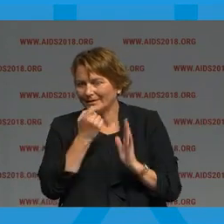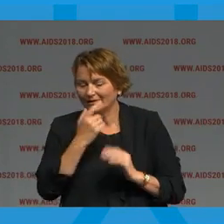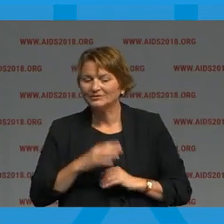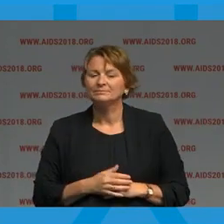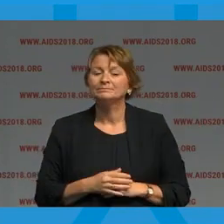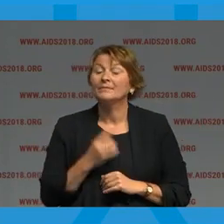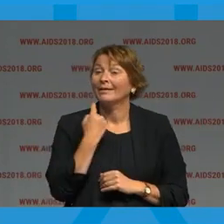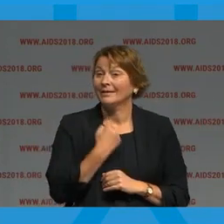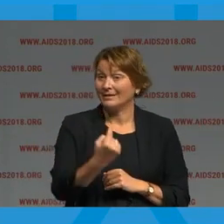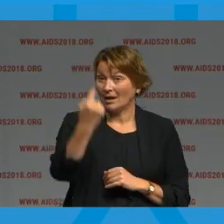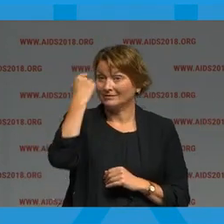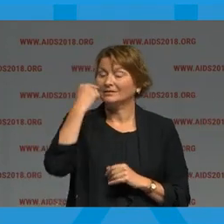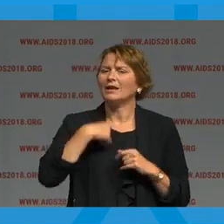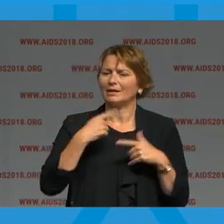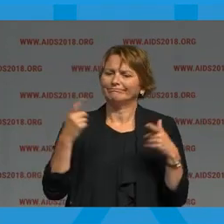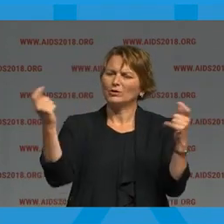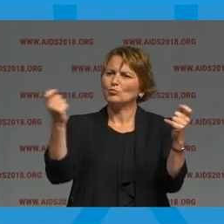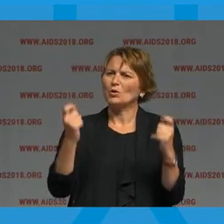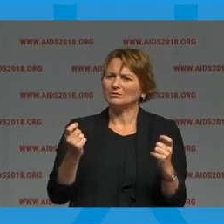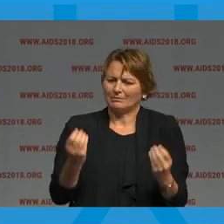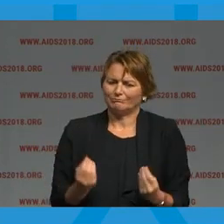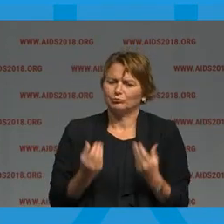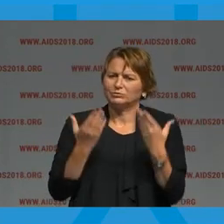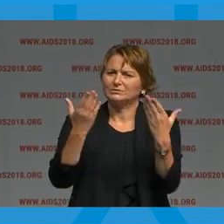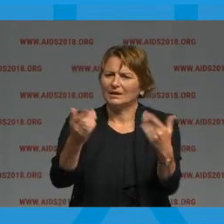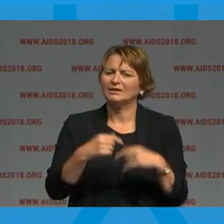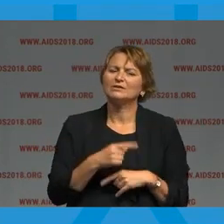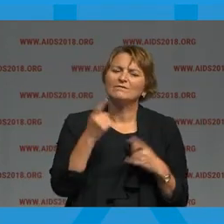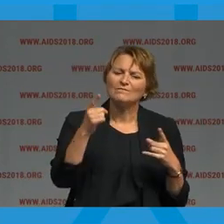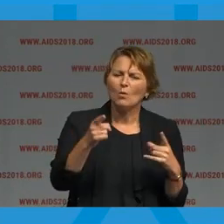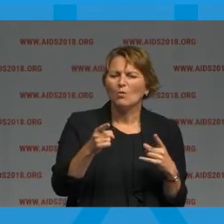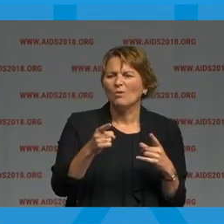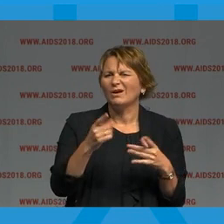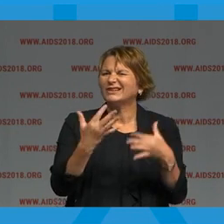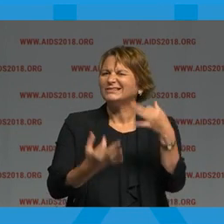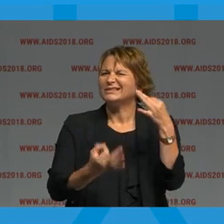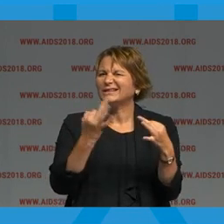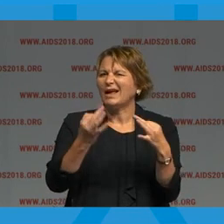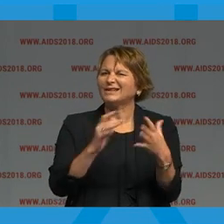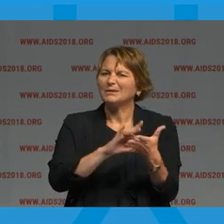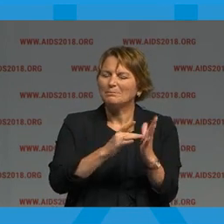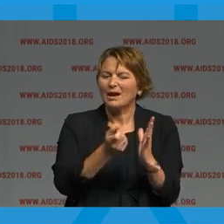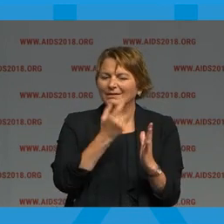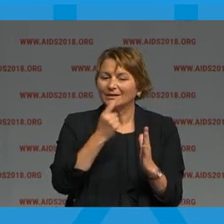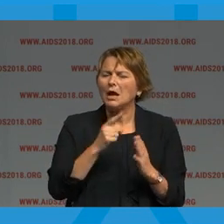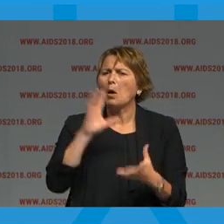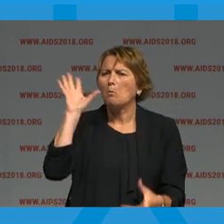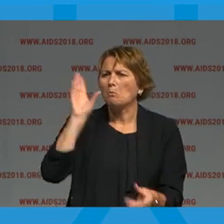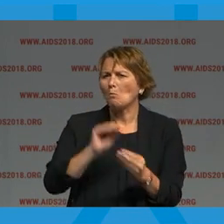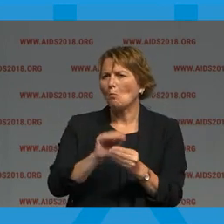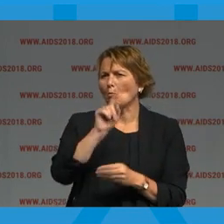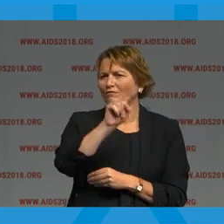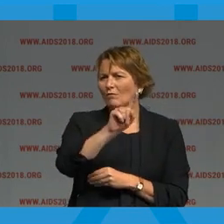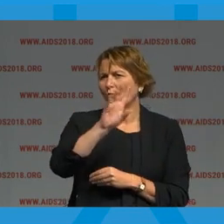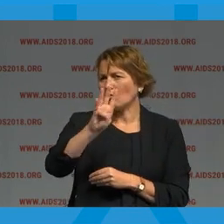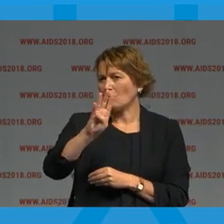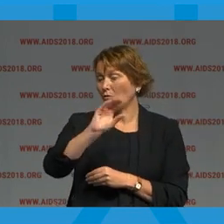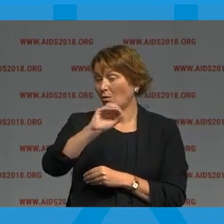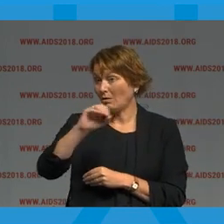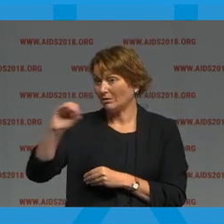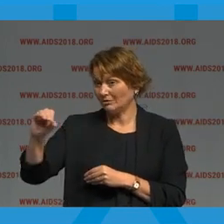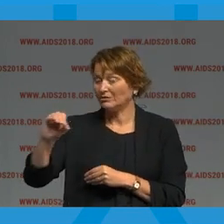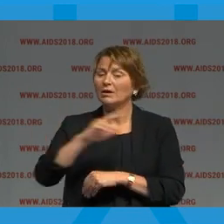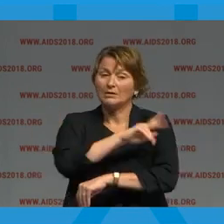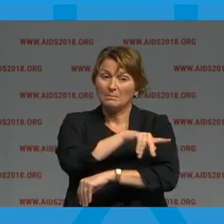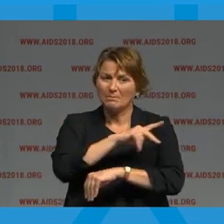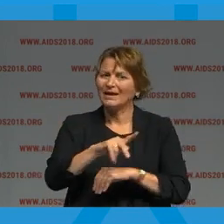to present the results of the Gemini Trials, Gemini 1 and Gemini 2, with more than 1,400 patients included, that showed non-inferiority